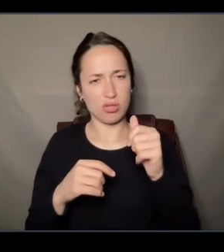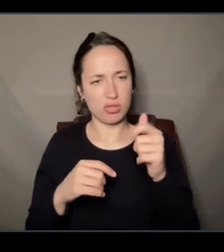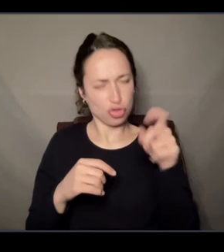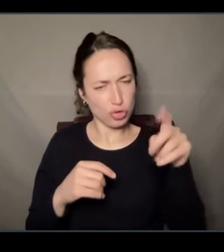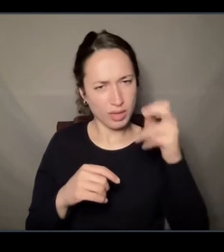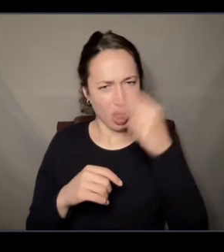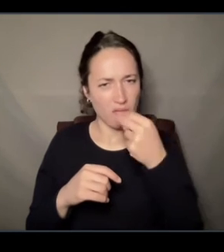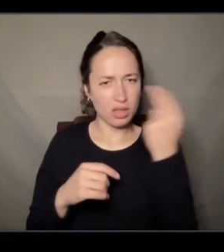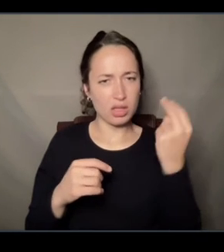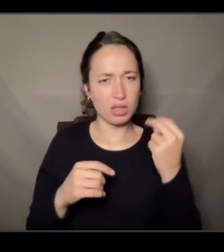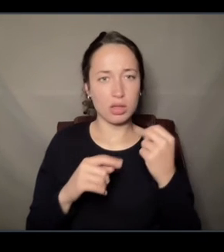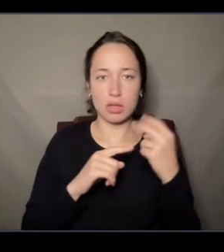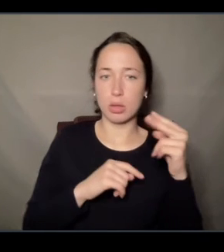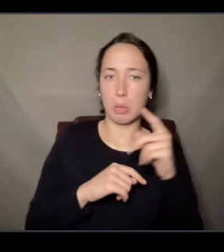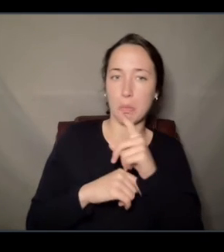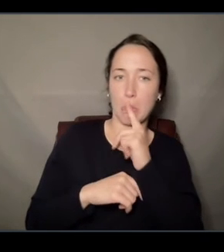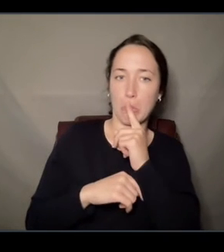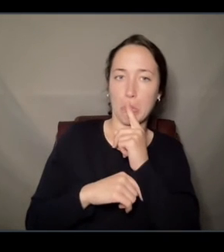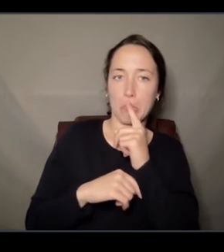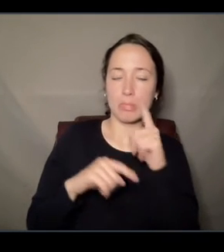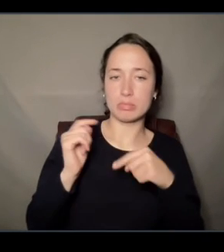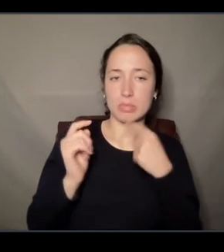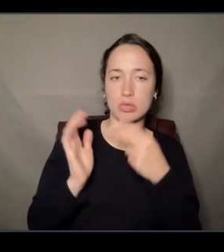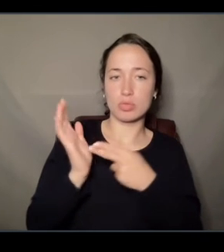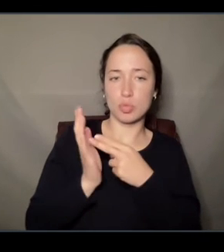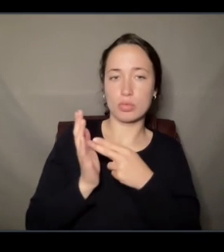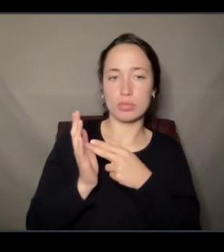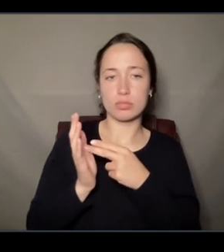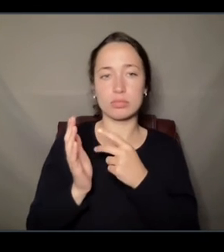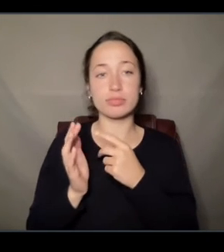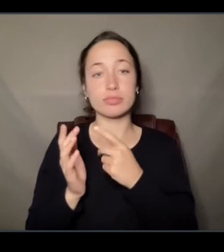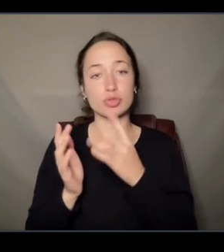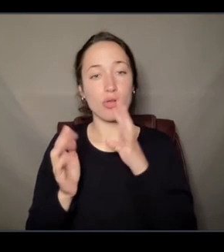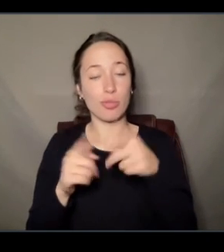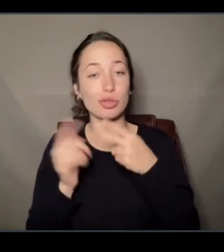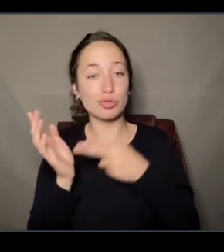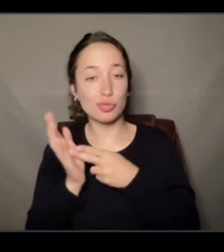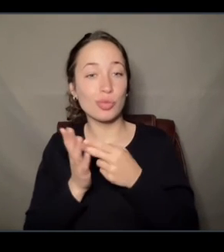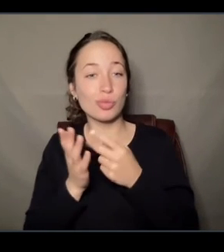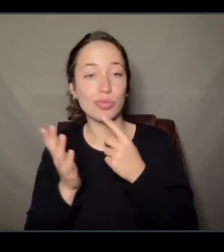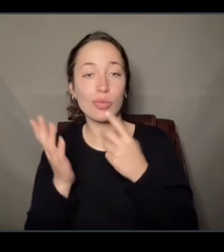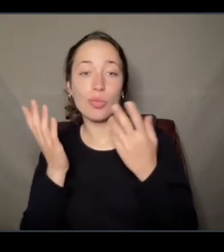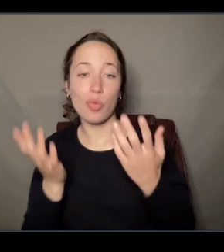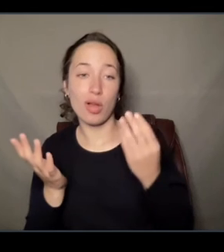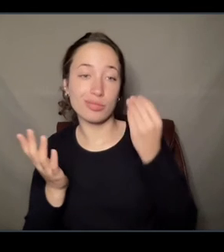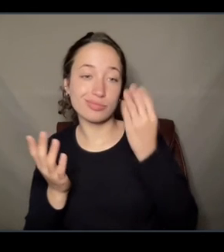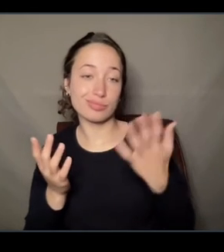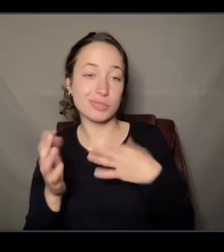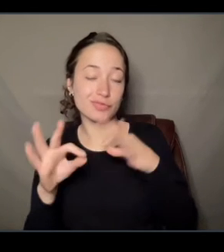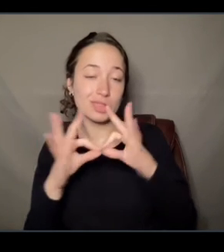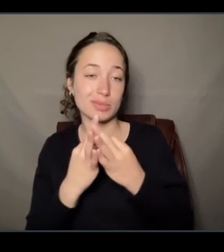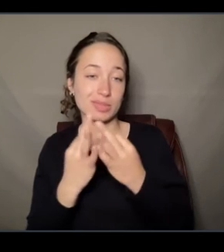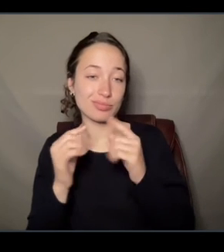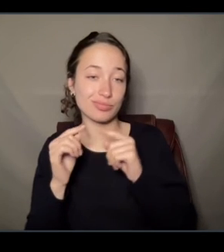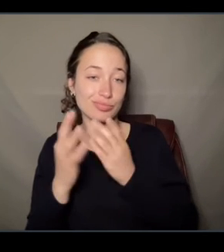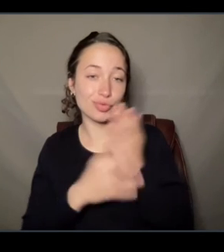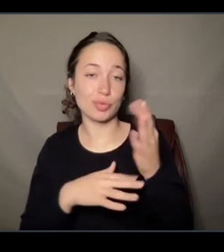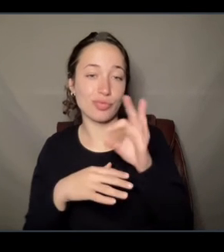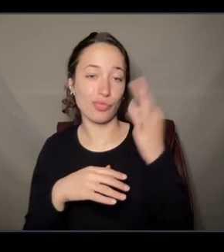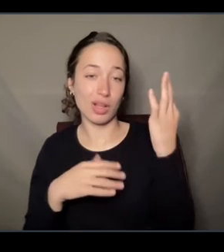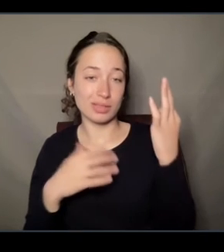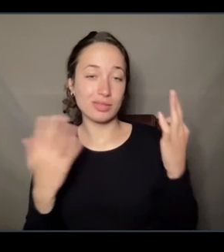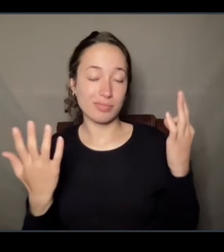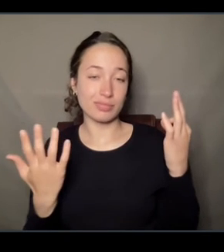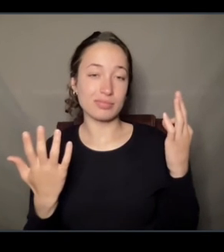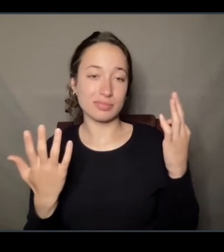should be Catholic. And he couldn't say the truth. You're talking about truth. He said, well, my family went through France, which